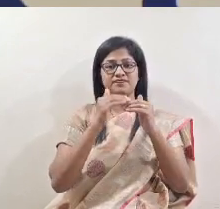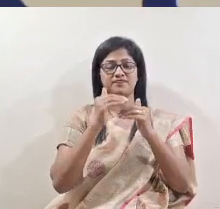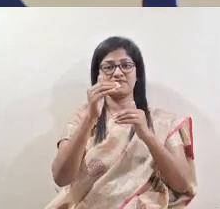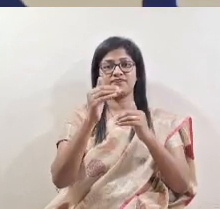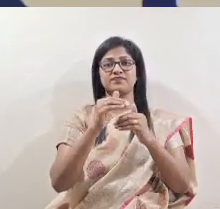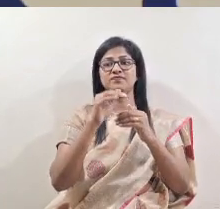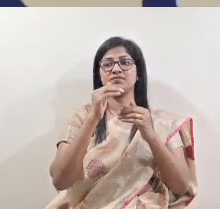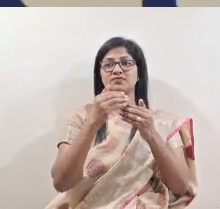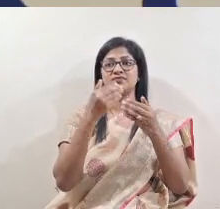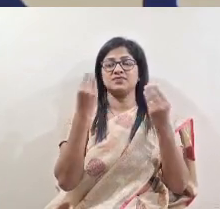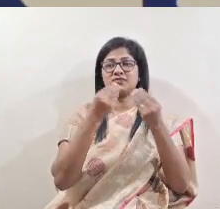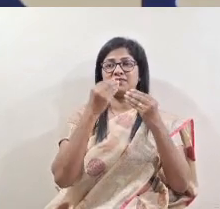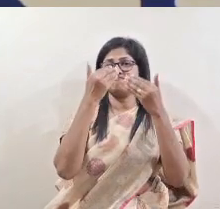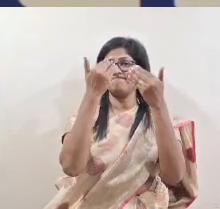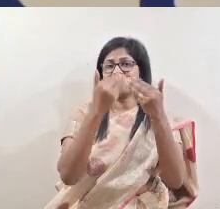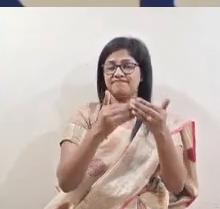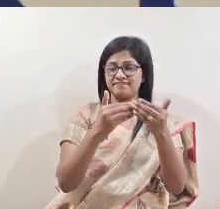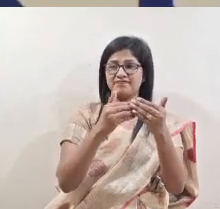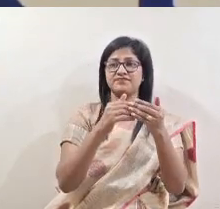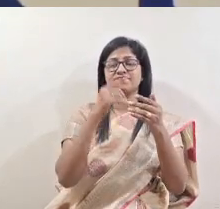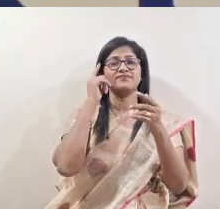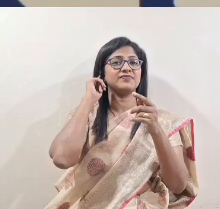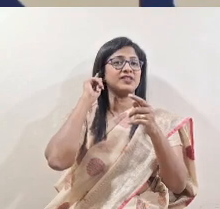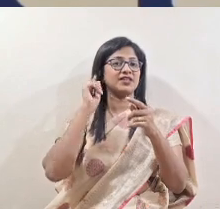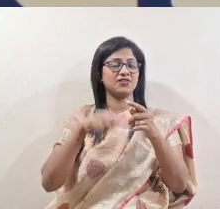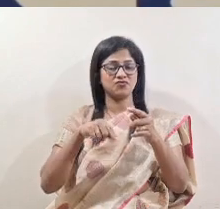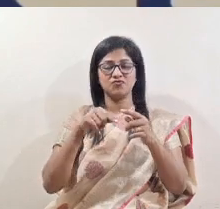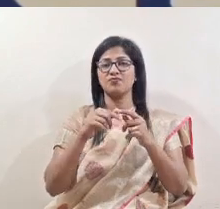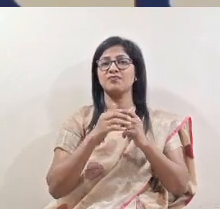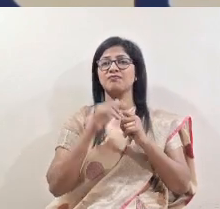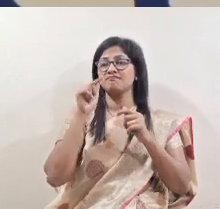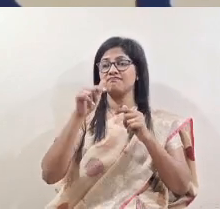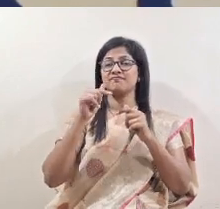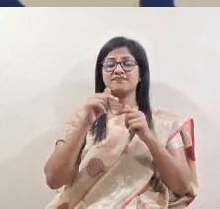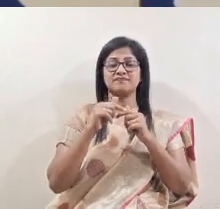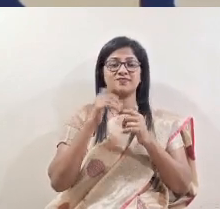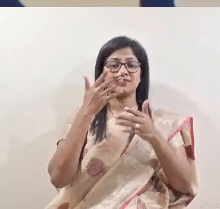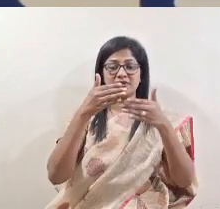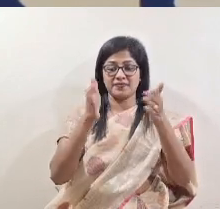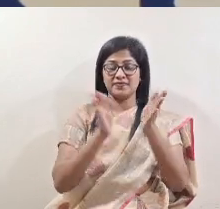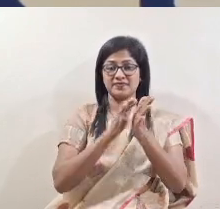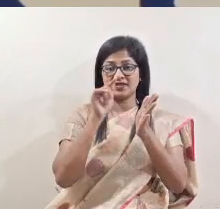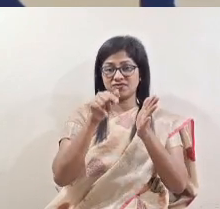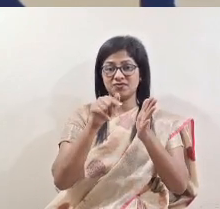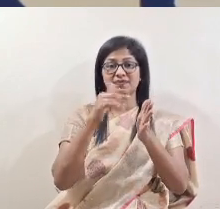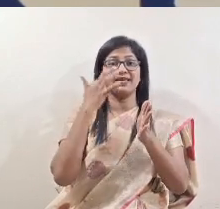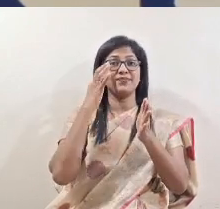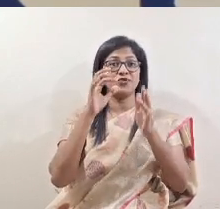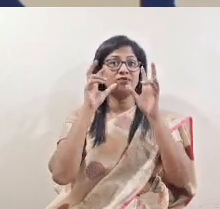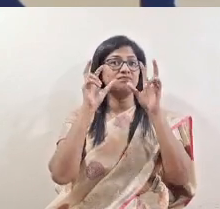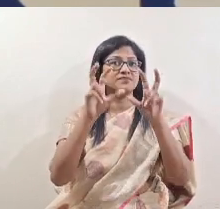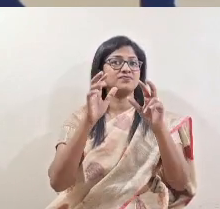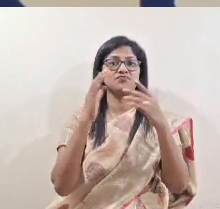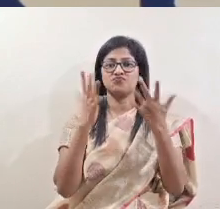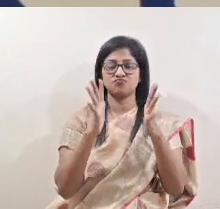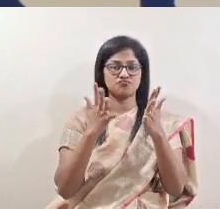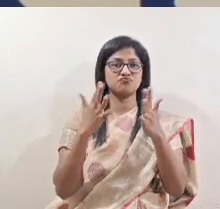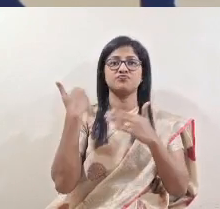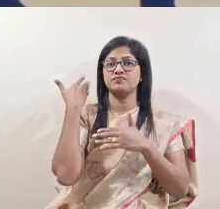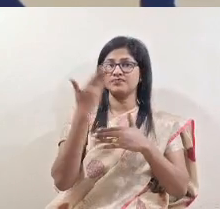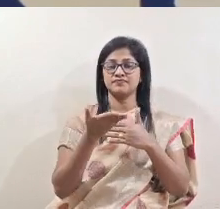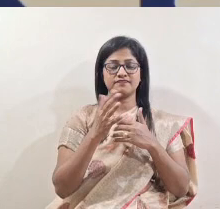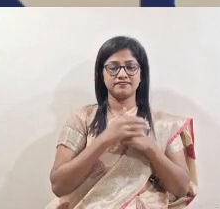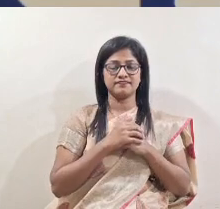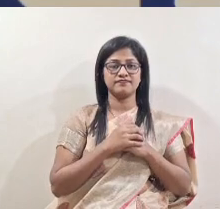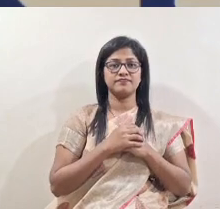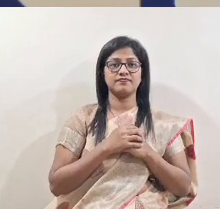to some extent ignored or has not been given that level of importance as of